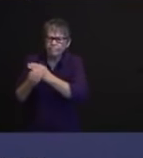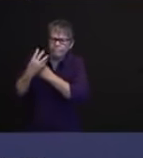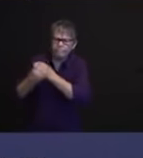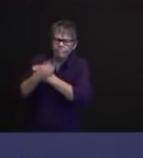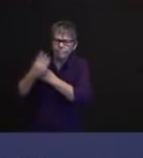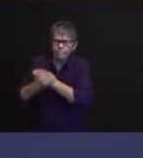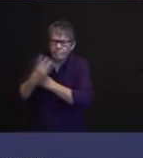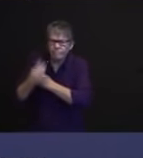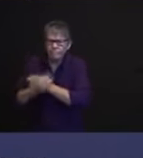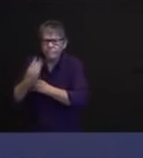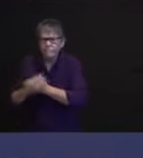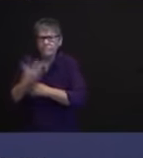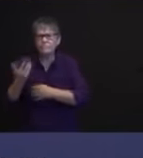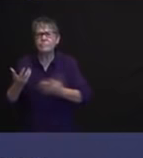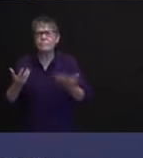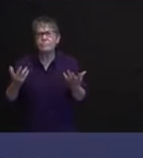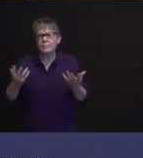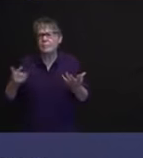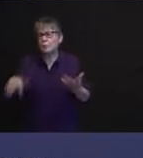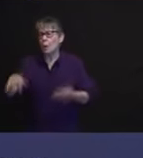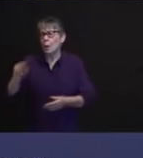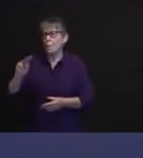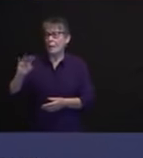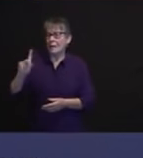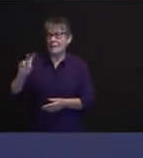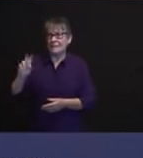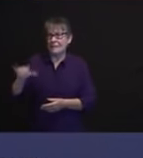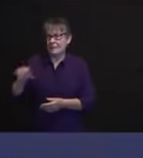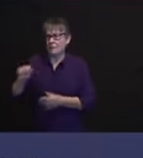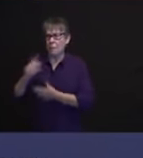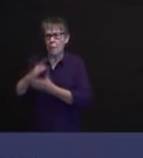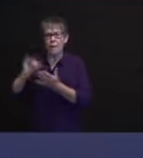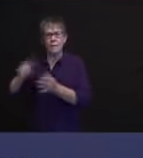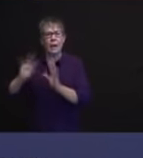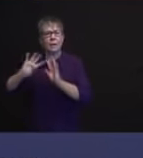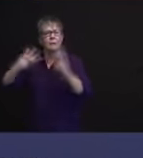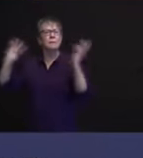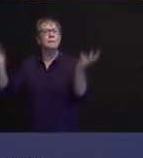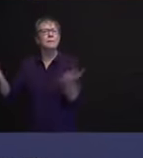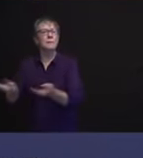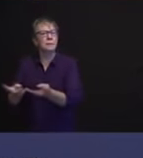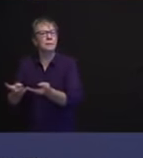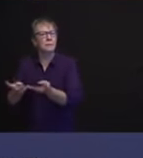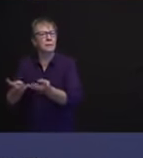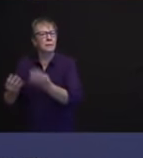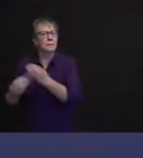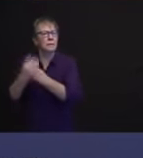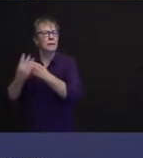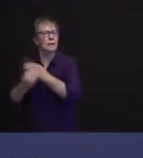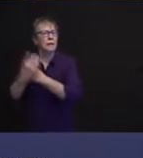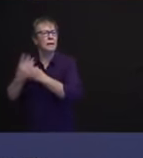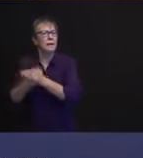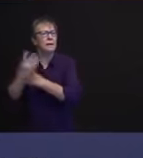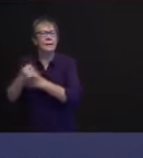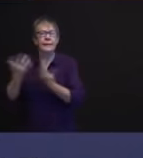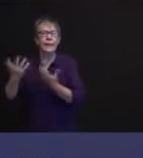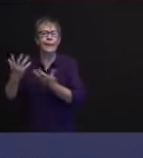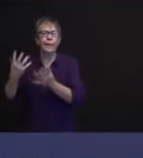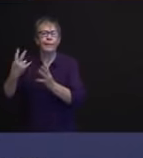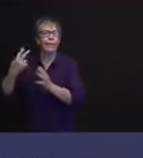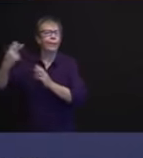firm that Judy and Ed and colleagues hired to hold up a harsh mirror to our long-term care industry and to